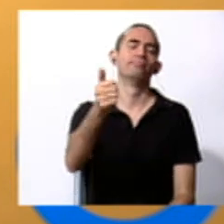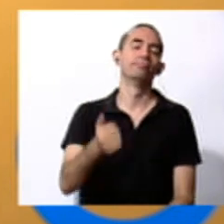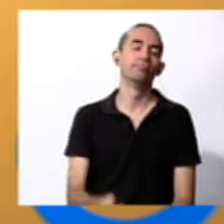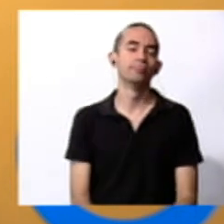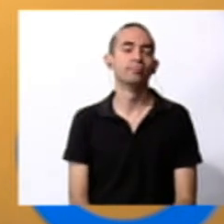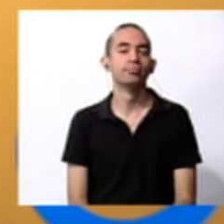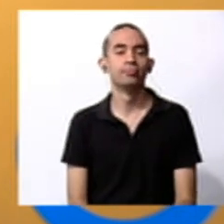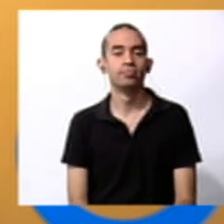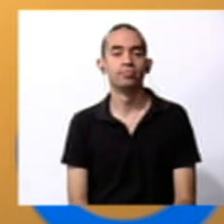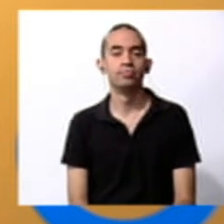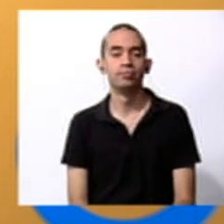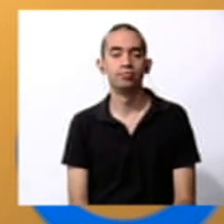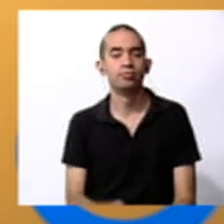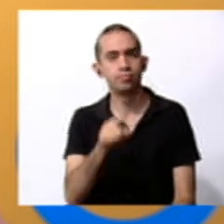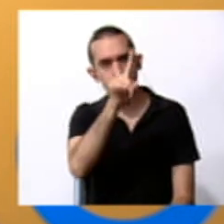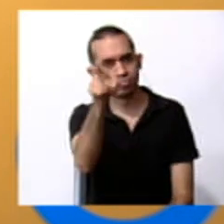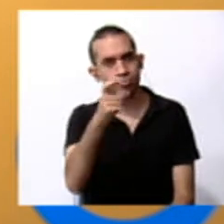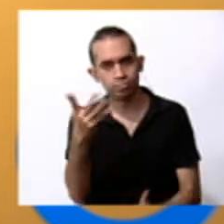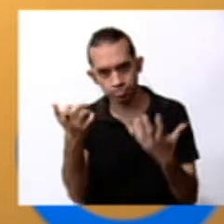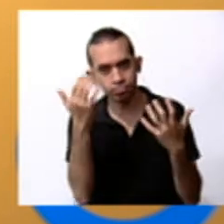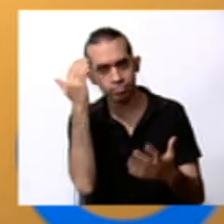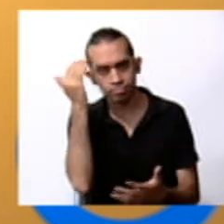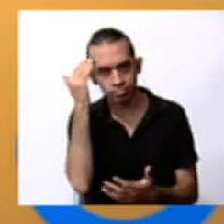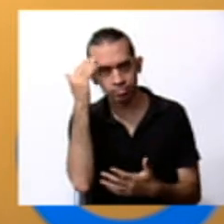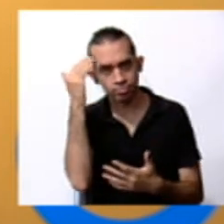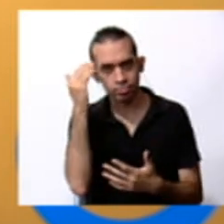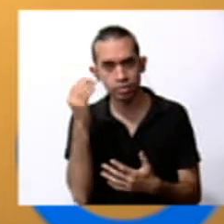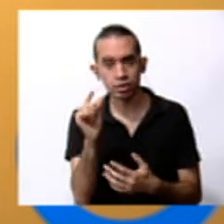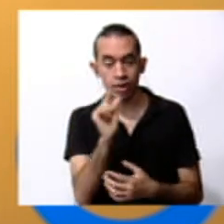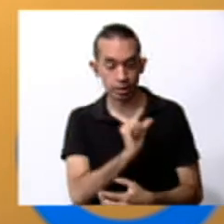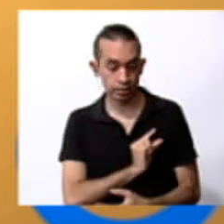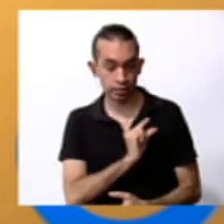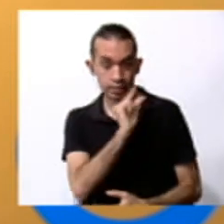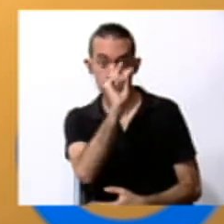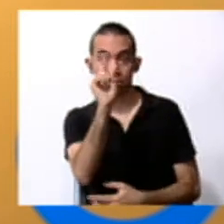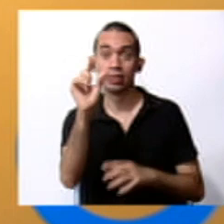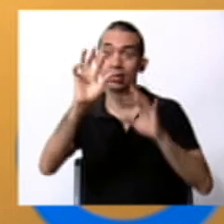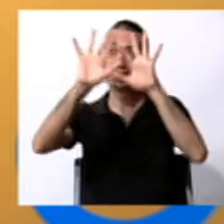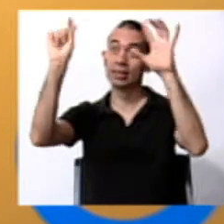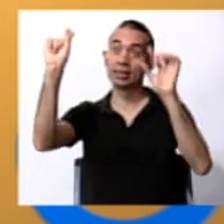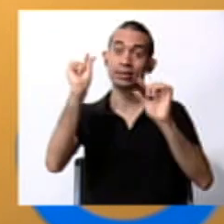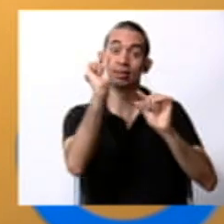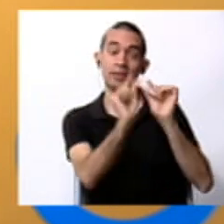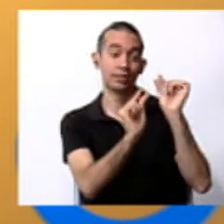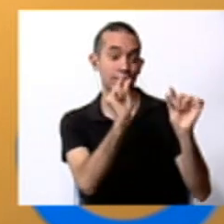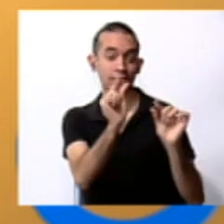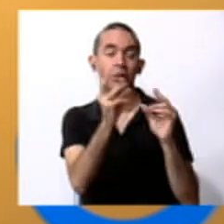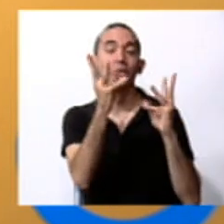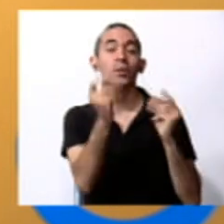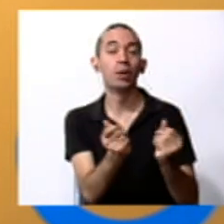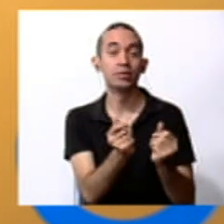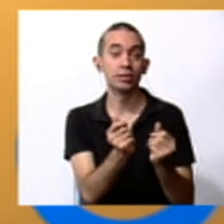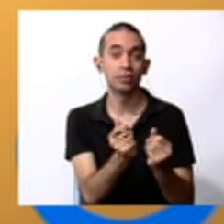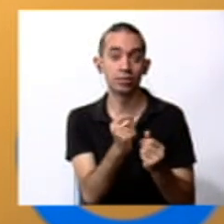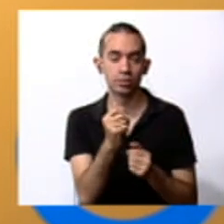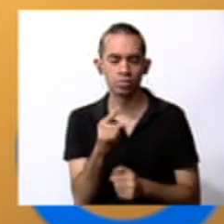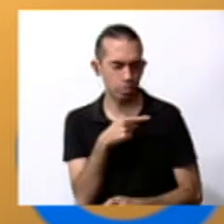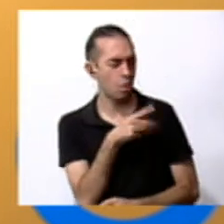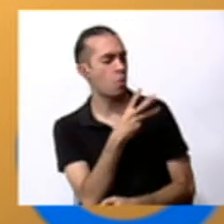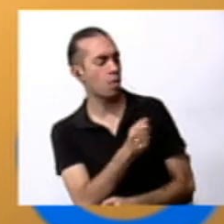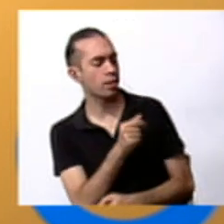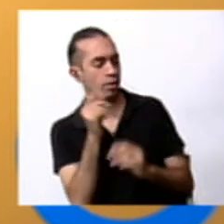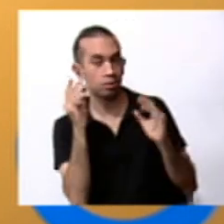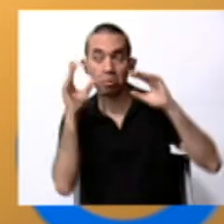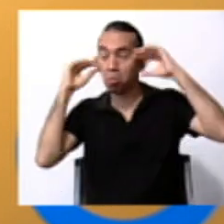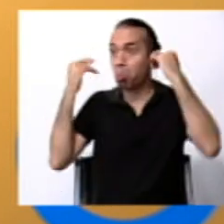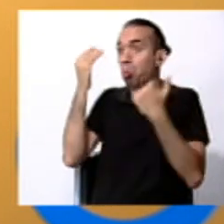good. Now, do you want to know how many stars you got today? How many stars did you get today, Zoe? I